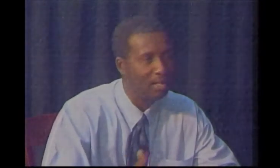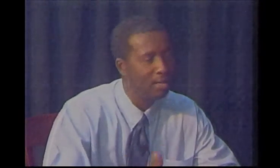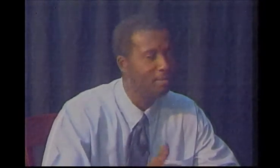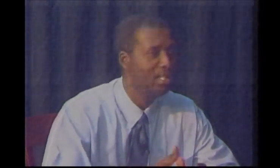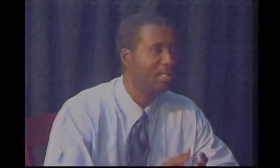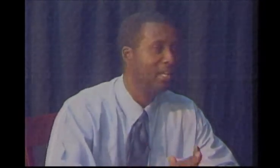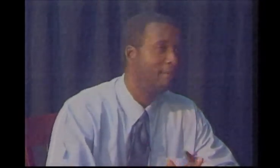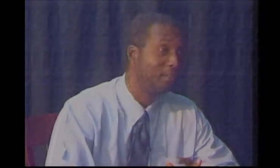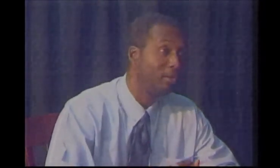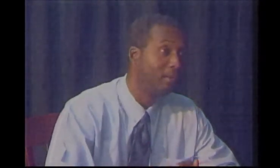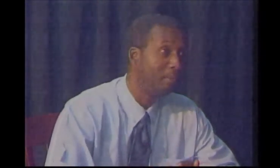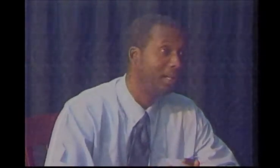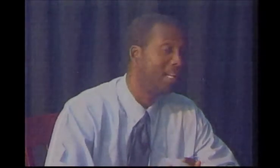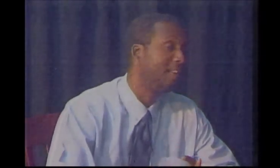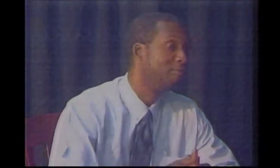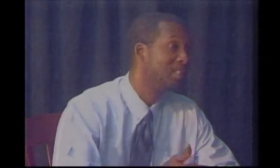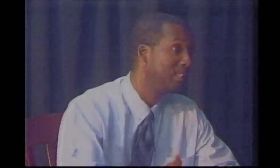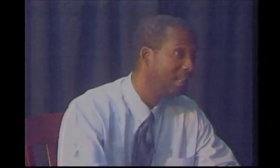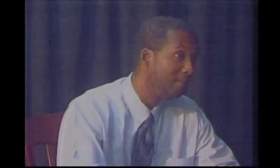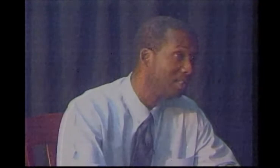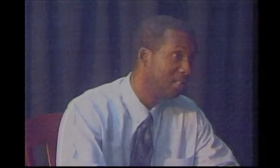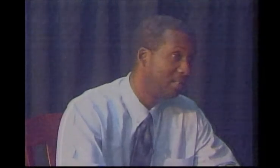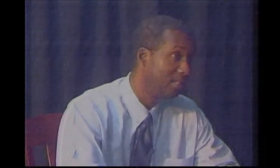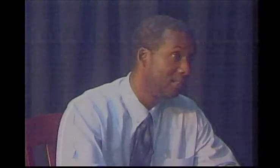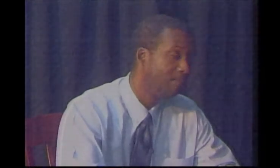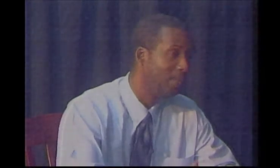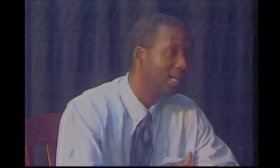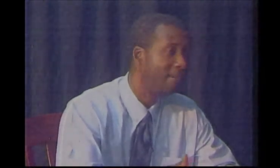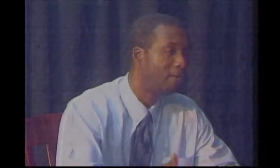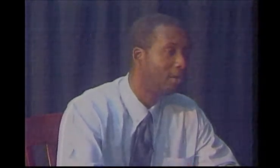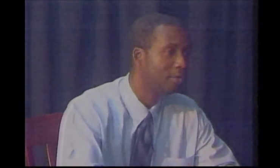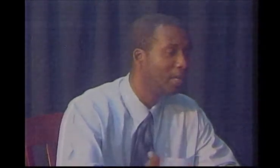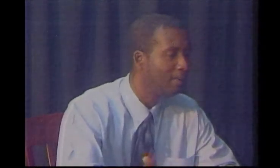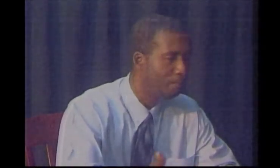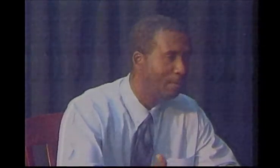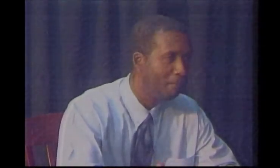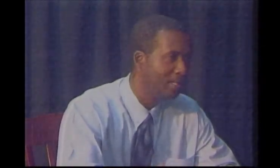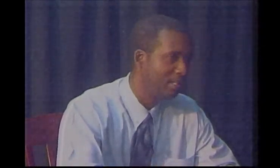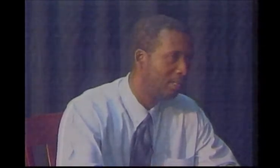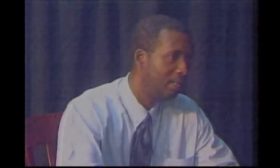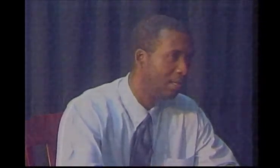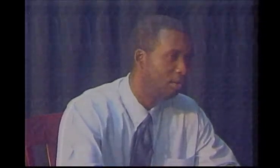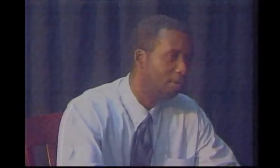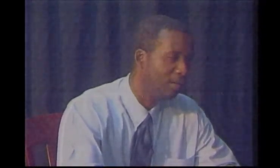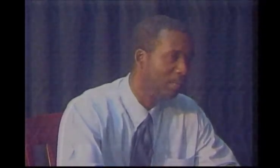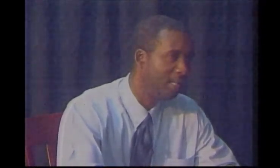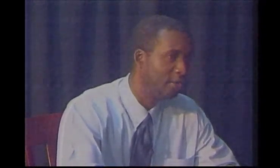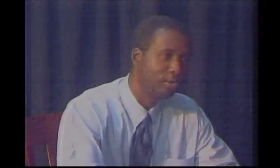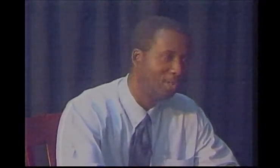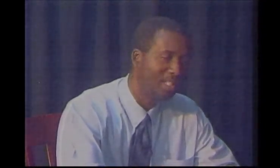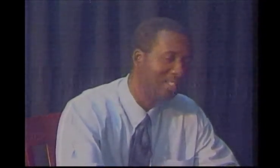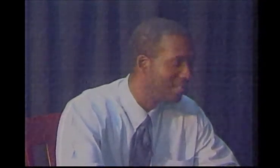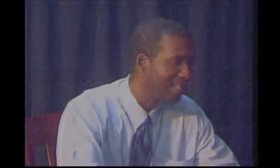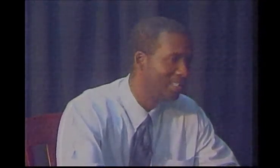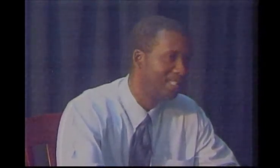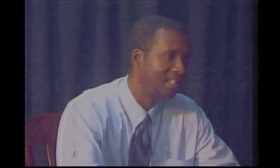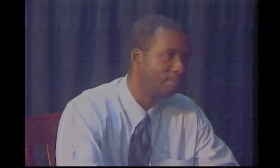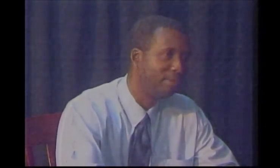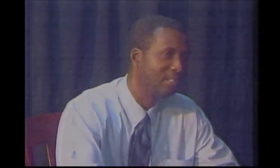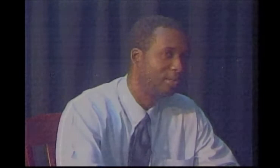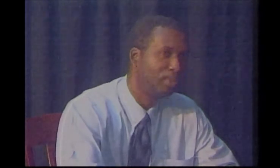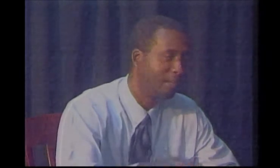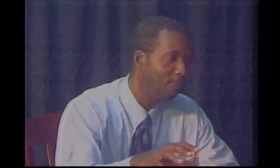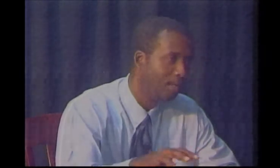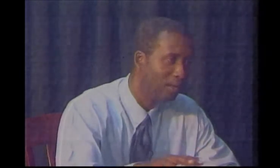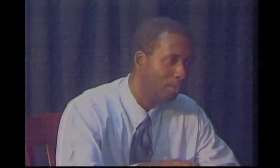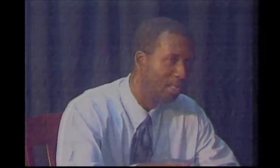Office. All of these are areas in government that have received assistance and have also implemented the recommendations. So it is not a static